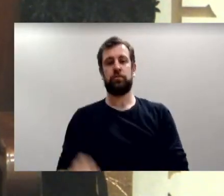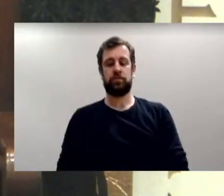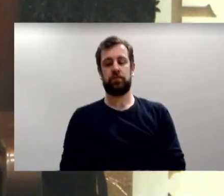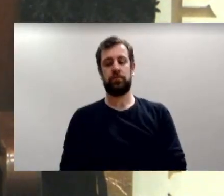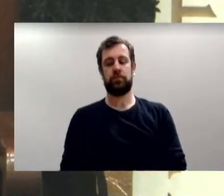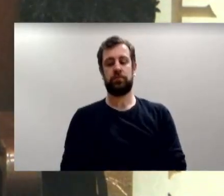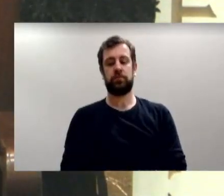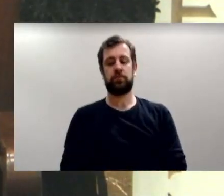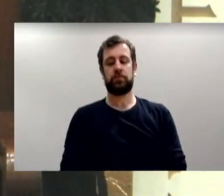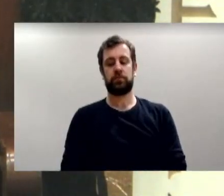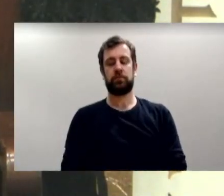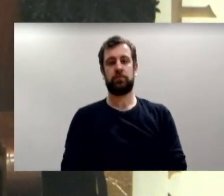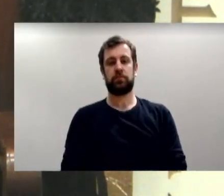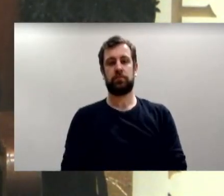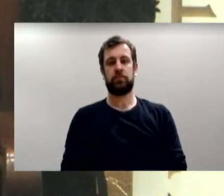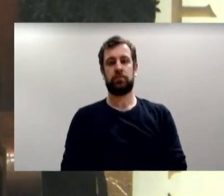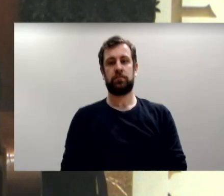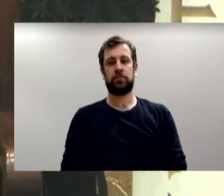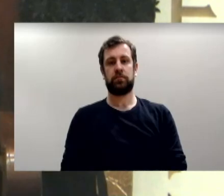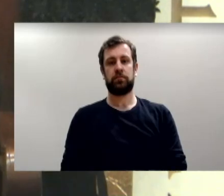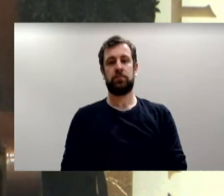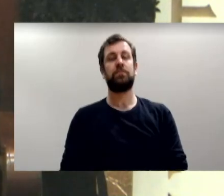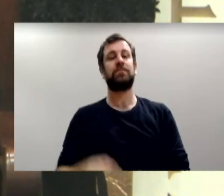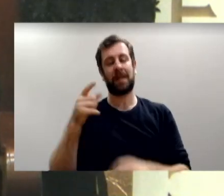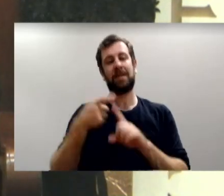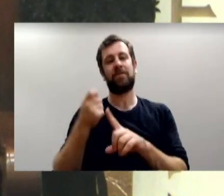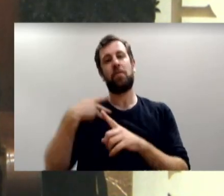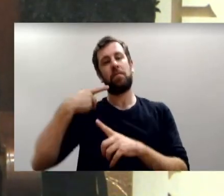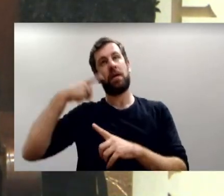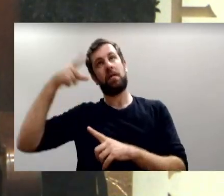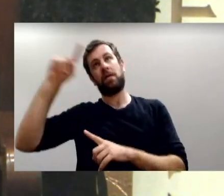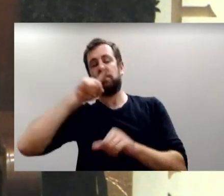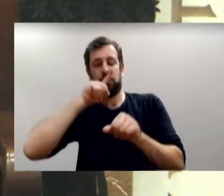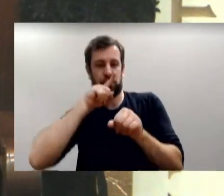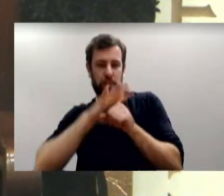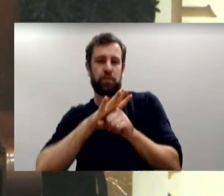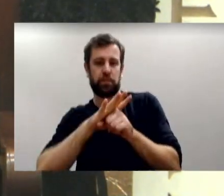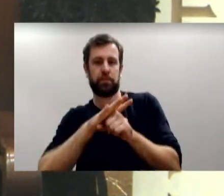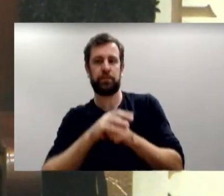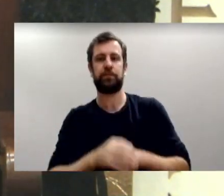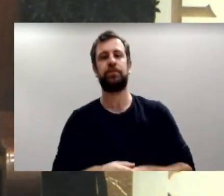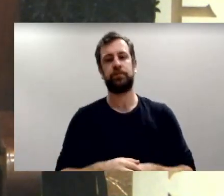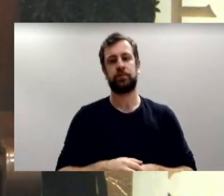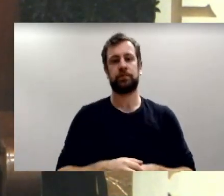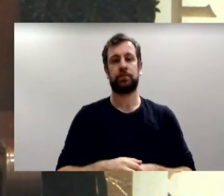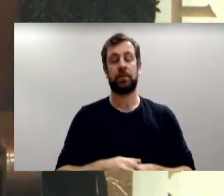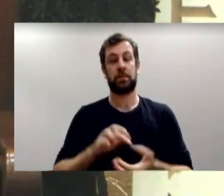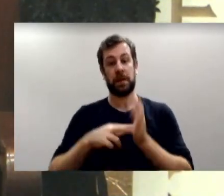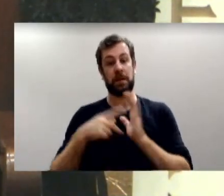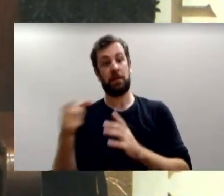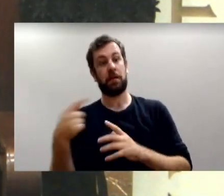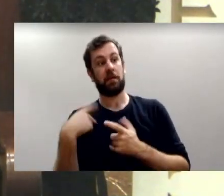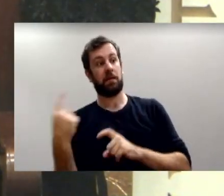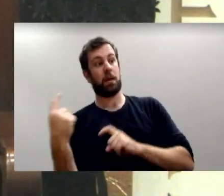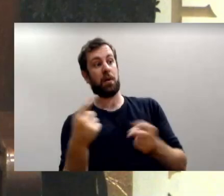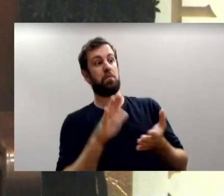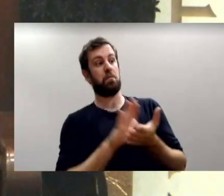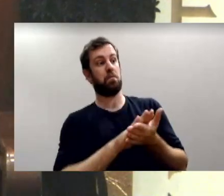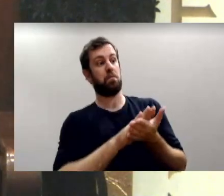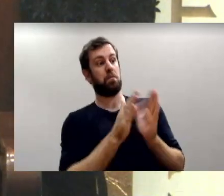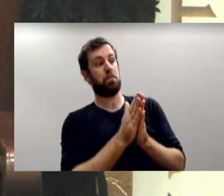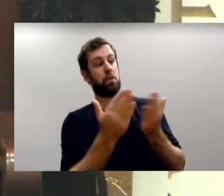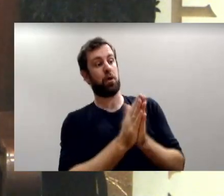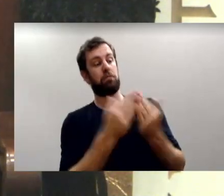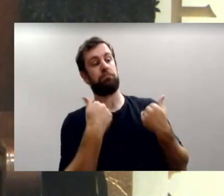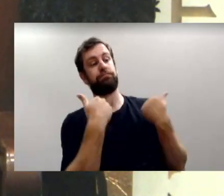And this is based on the permission of Allah subhanahu wa ta'ala. So it's not that he gave you the book and he says, okay, Khuda Hafiz, I've done my